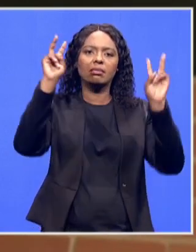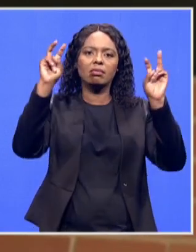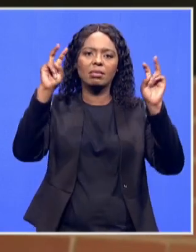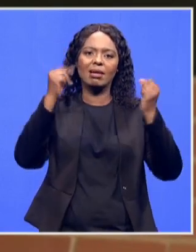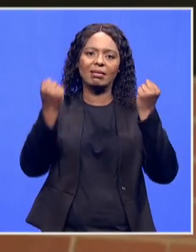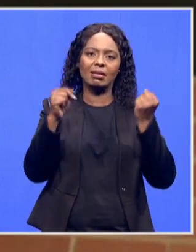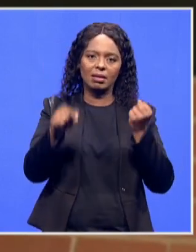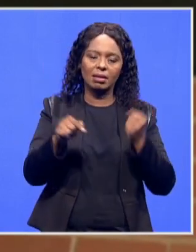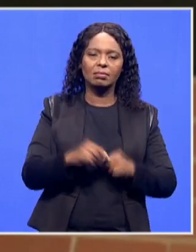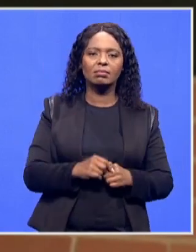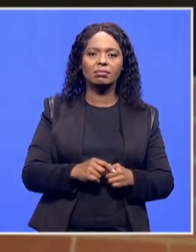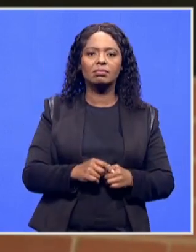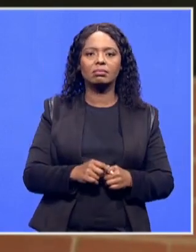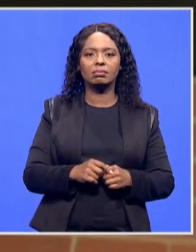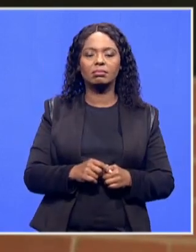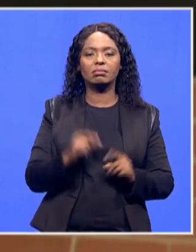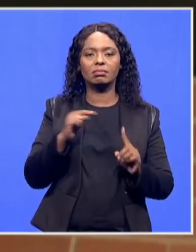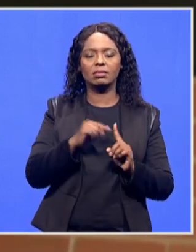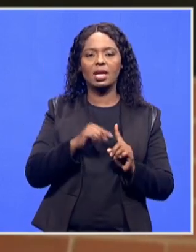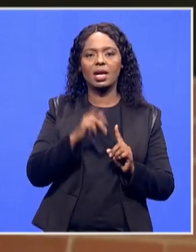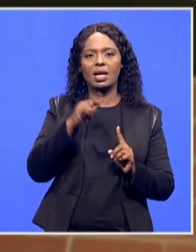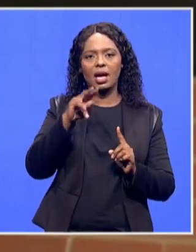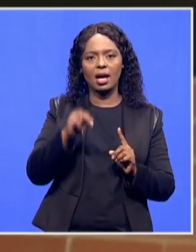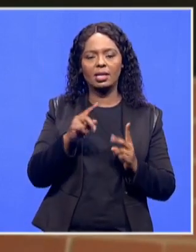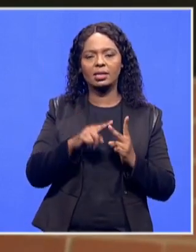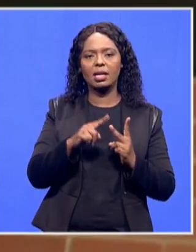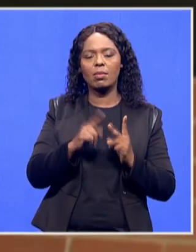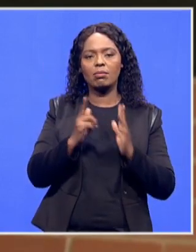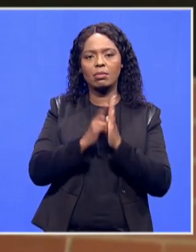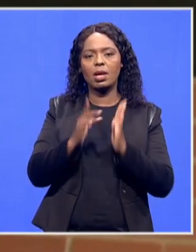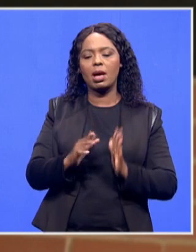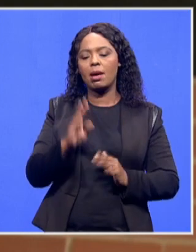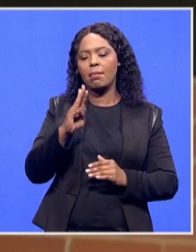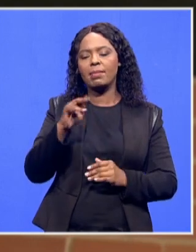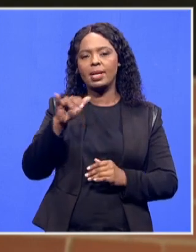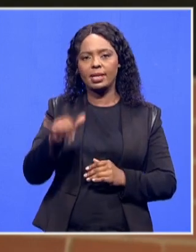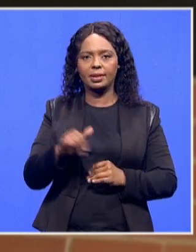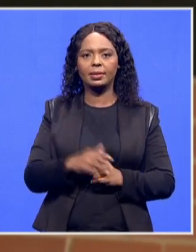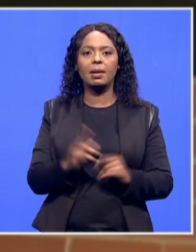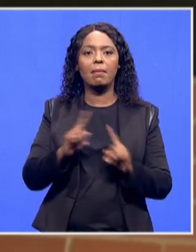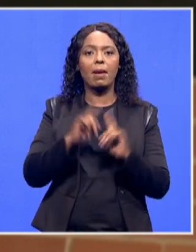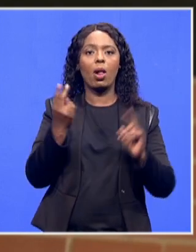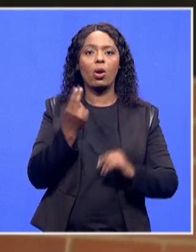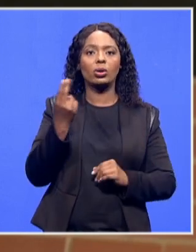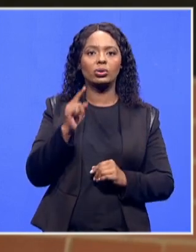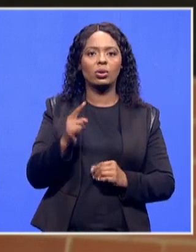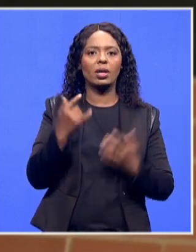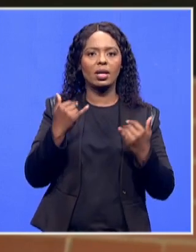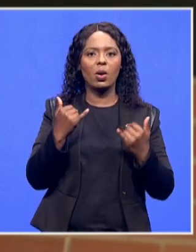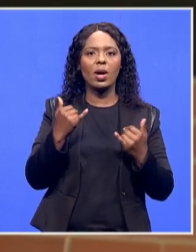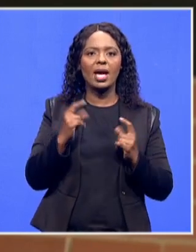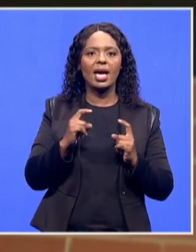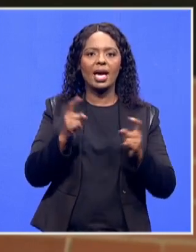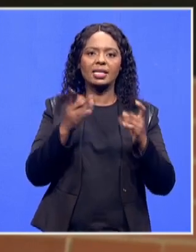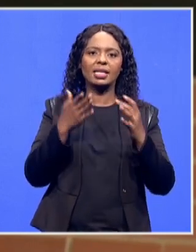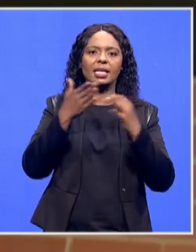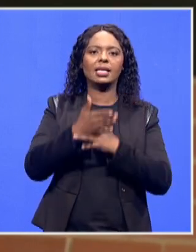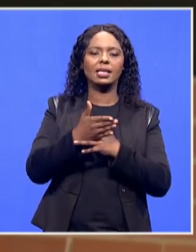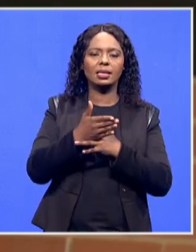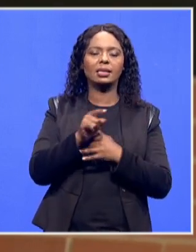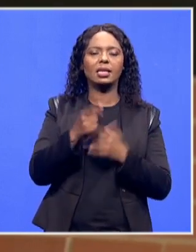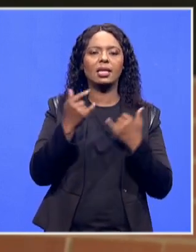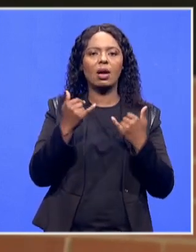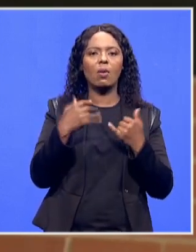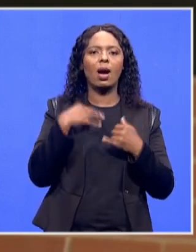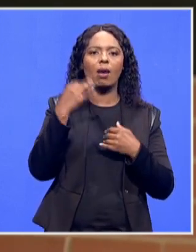with regards to Karyn Maughan as well as Advocate Billy Downer. But then there's also that urgent interdict application by Maughan